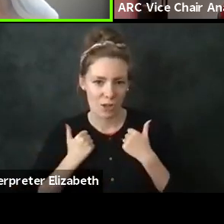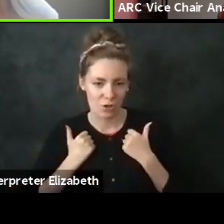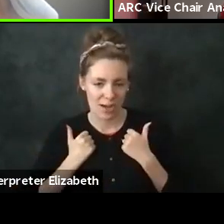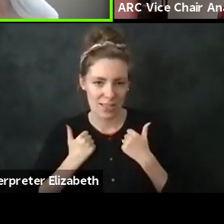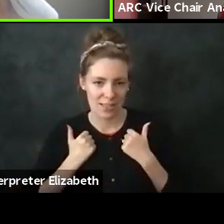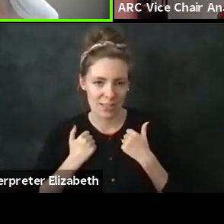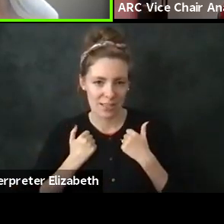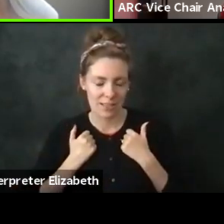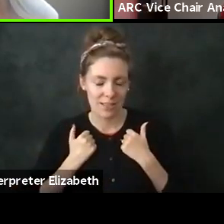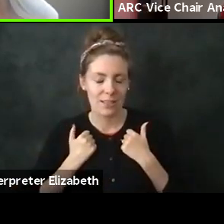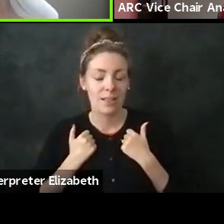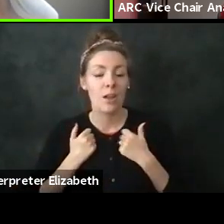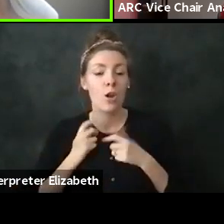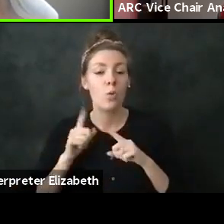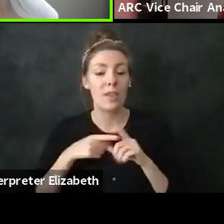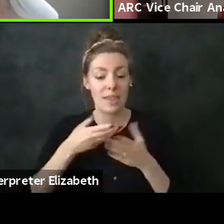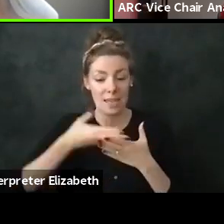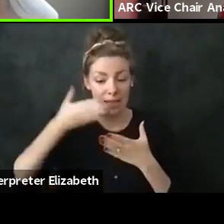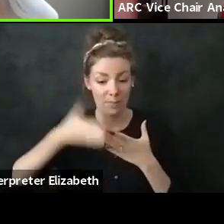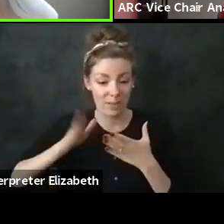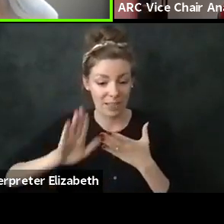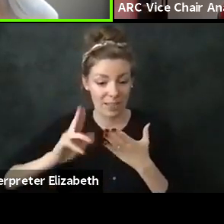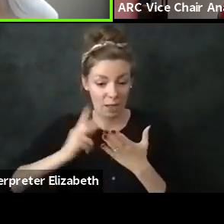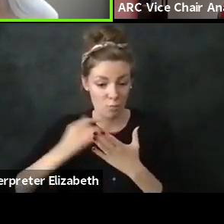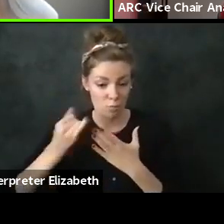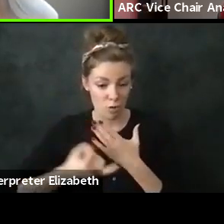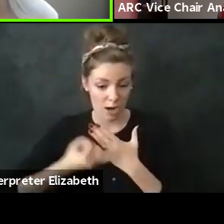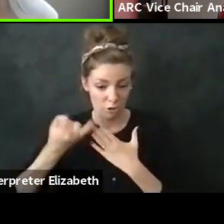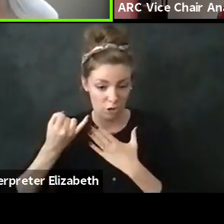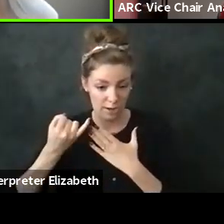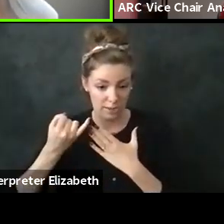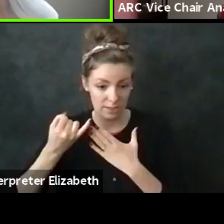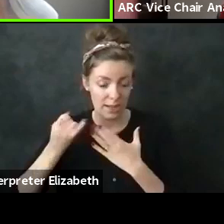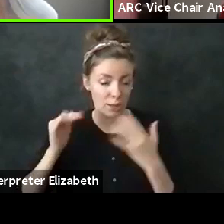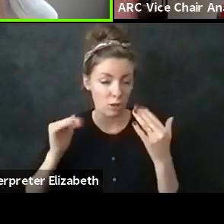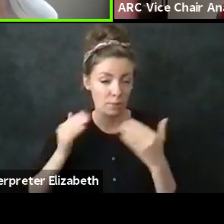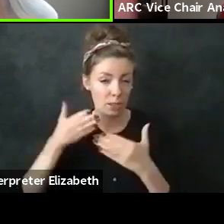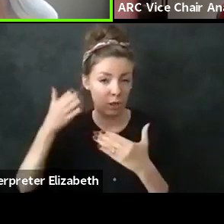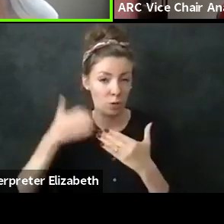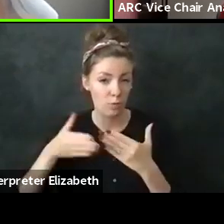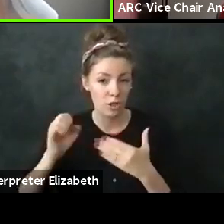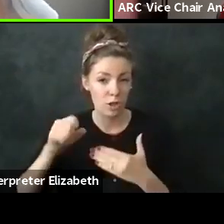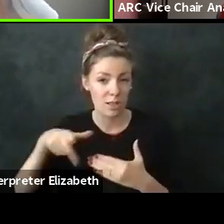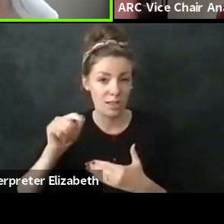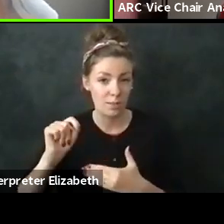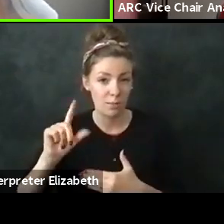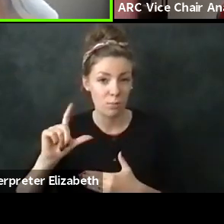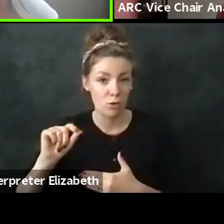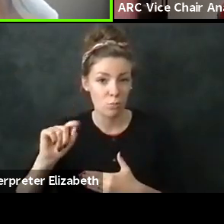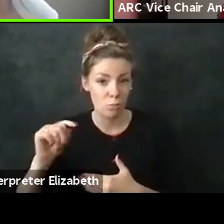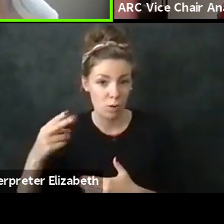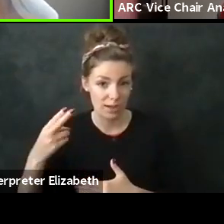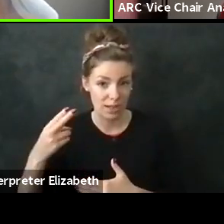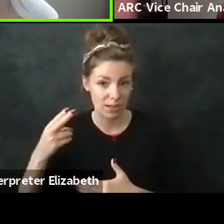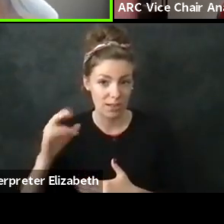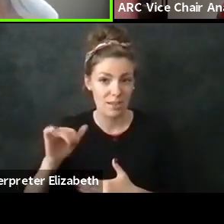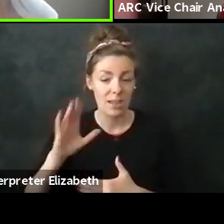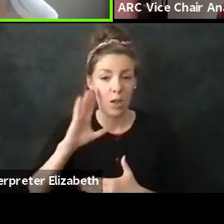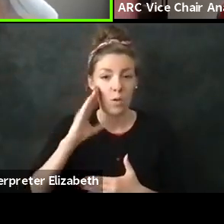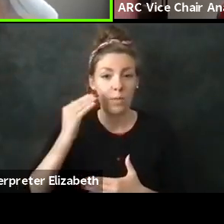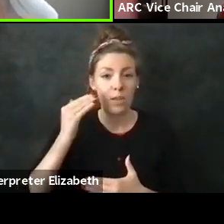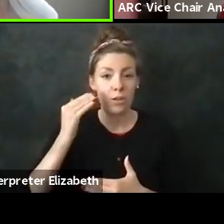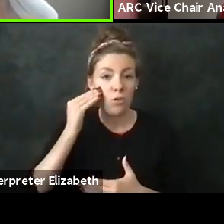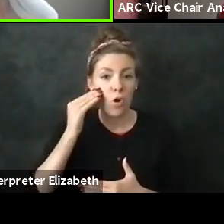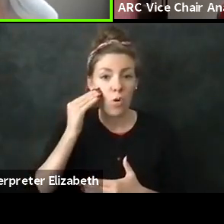Once they complete that project, and they're expecting to complete that on September 20th, that will be known as the